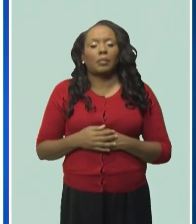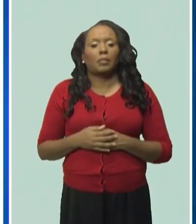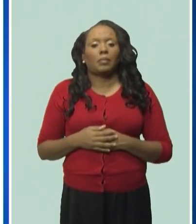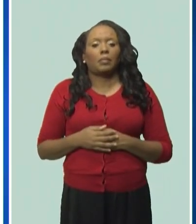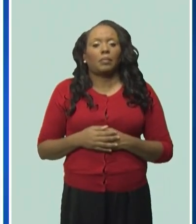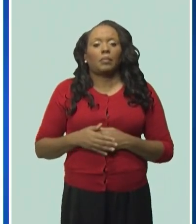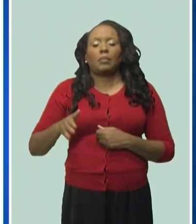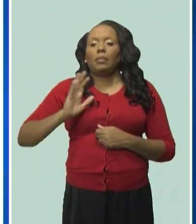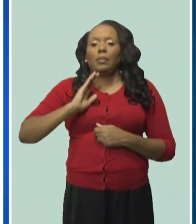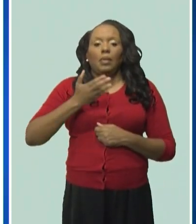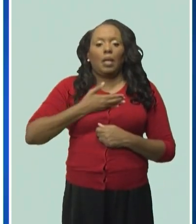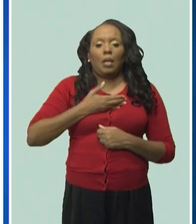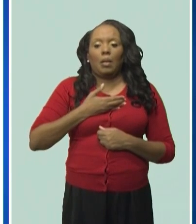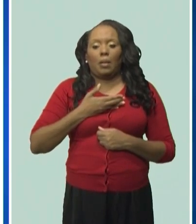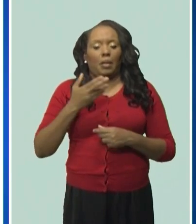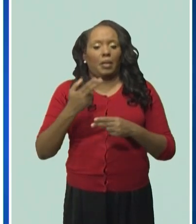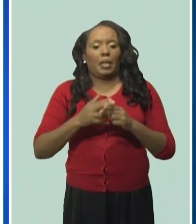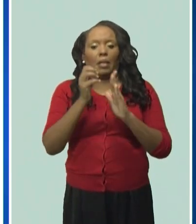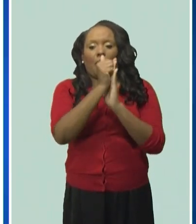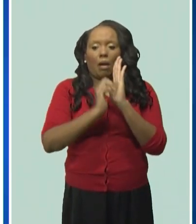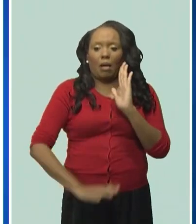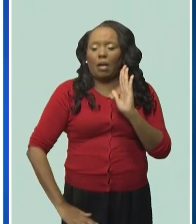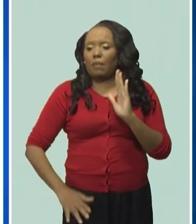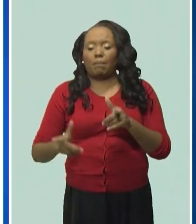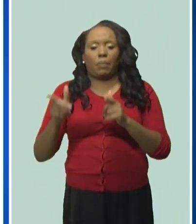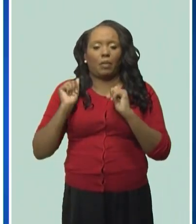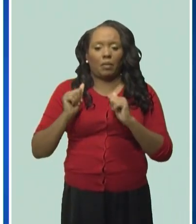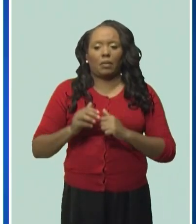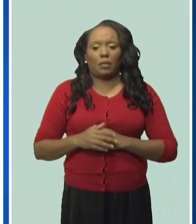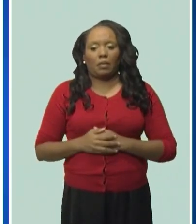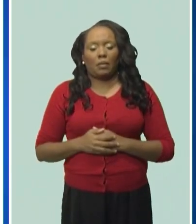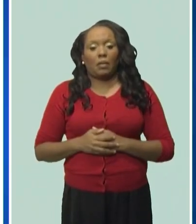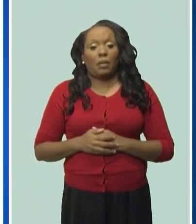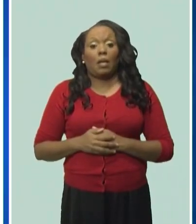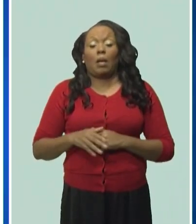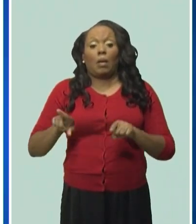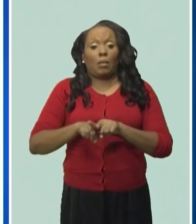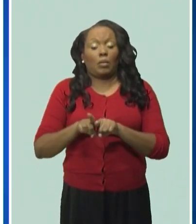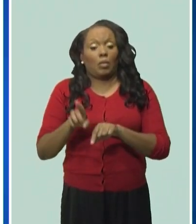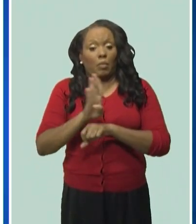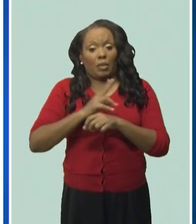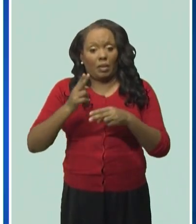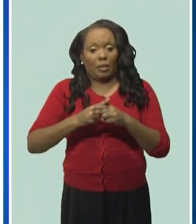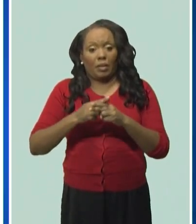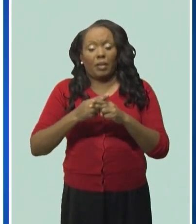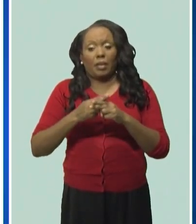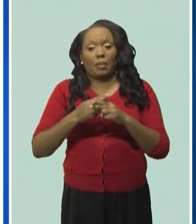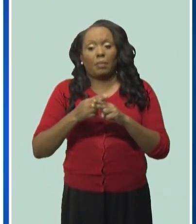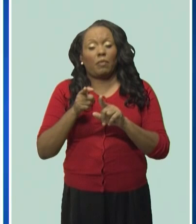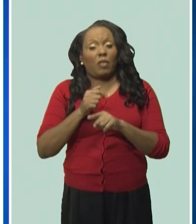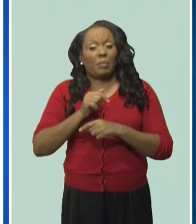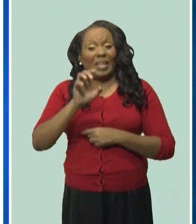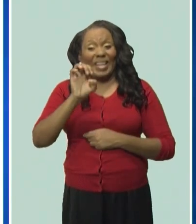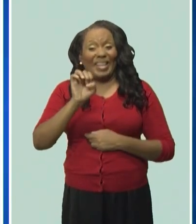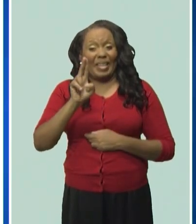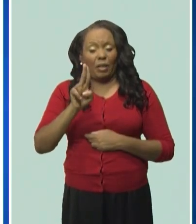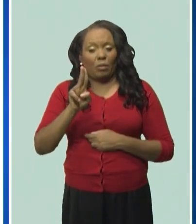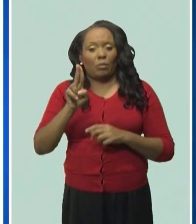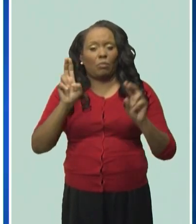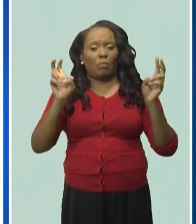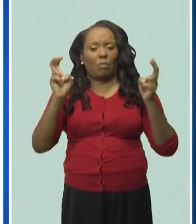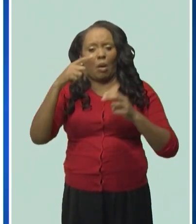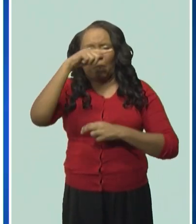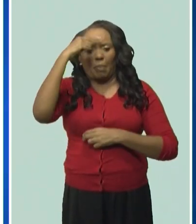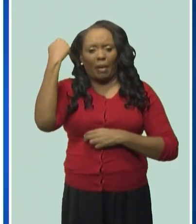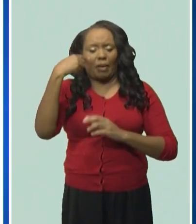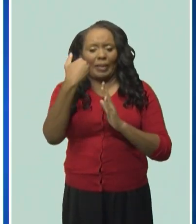blacklist has been automatic. The removal from the EU blacklist is a bit of a different process because they